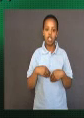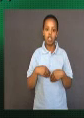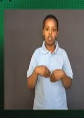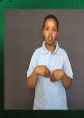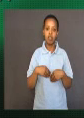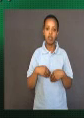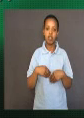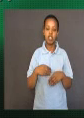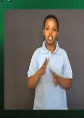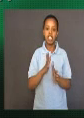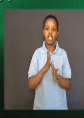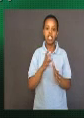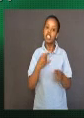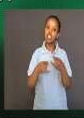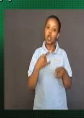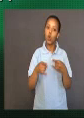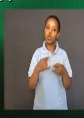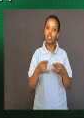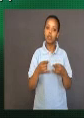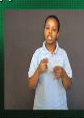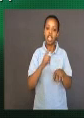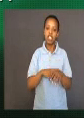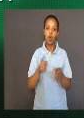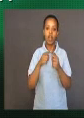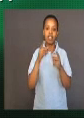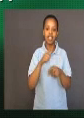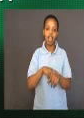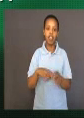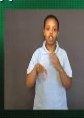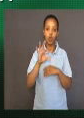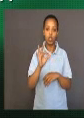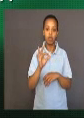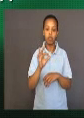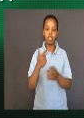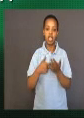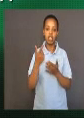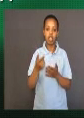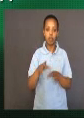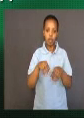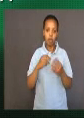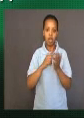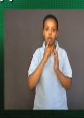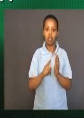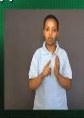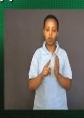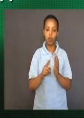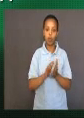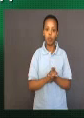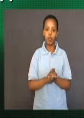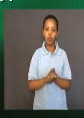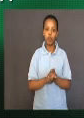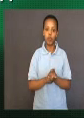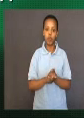of species found over time. However, it states that